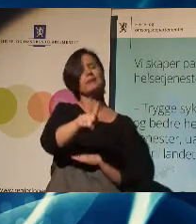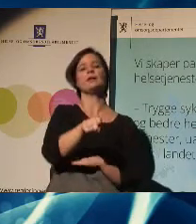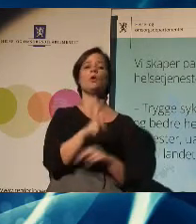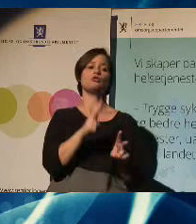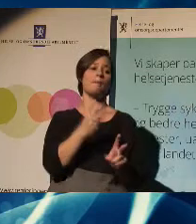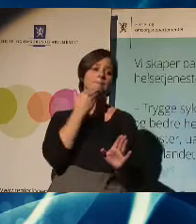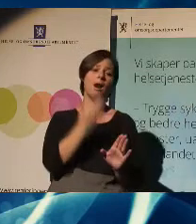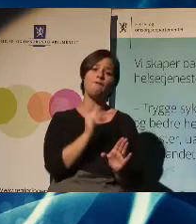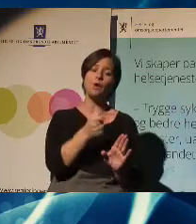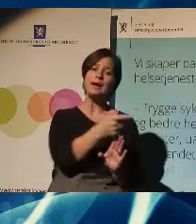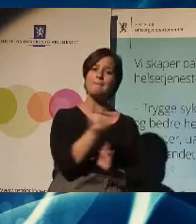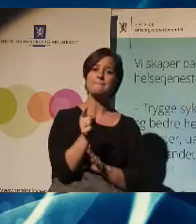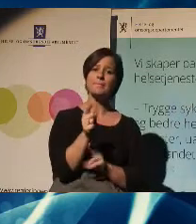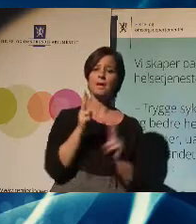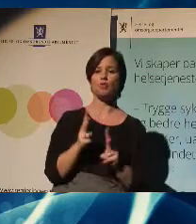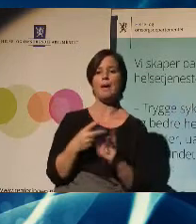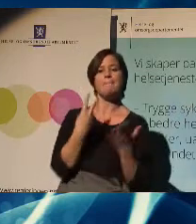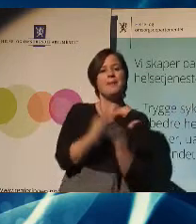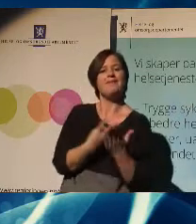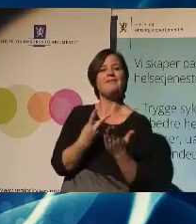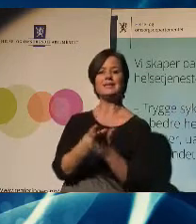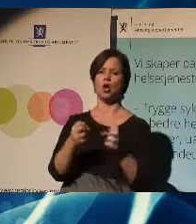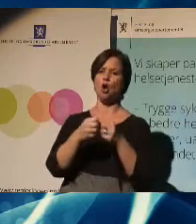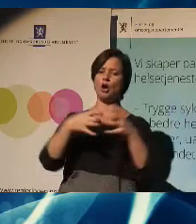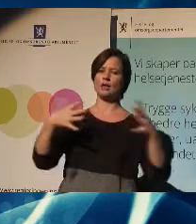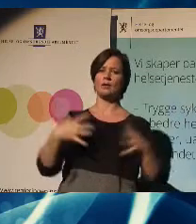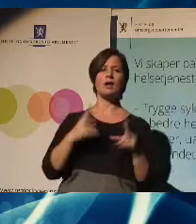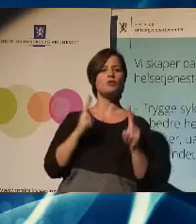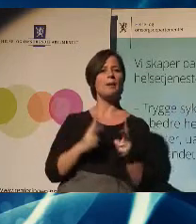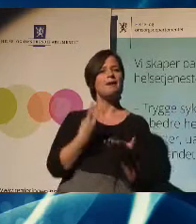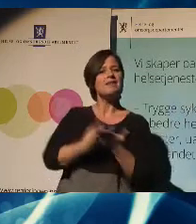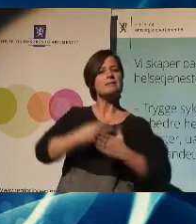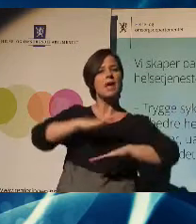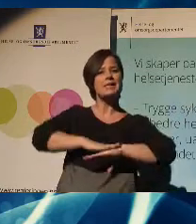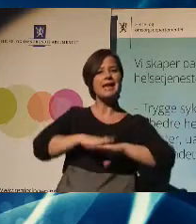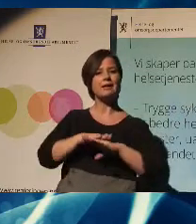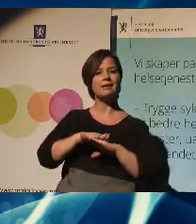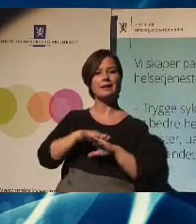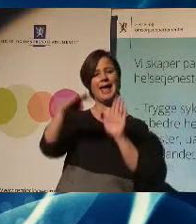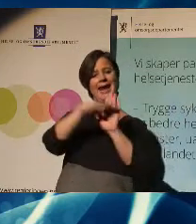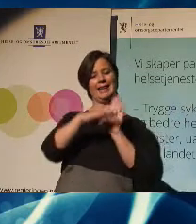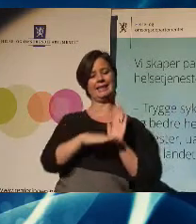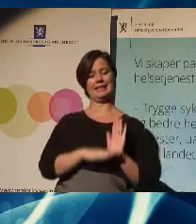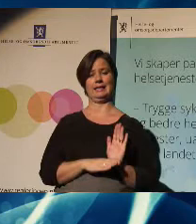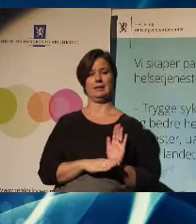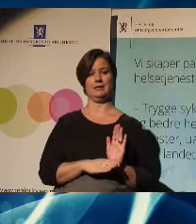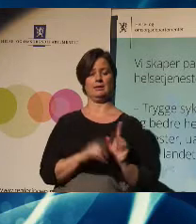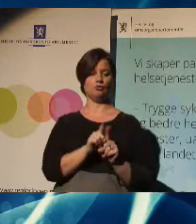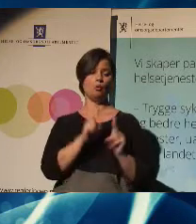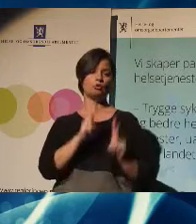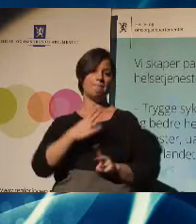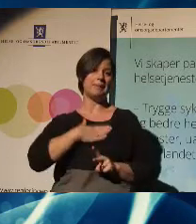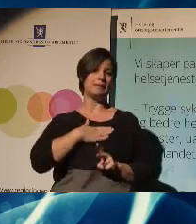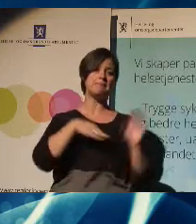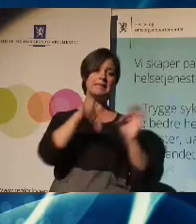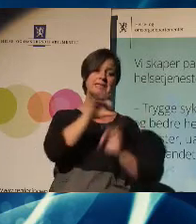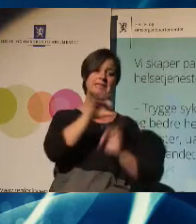is the evidence is growing fast. These are all evidence-based guidelines, where my center was a main contributing